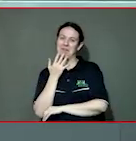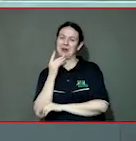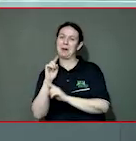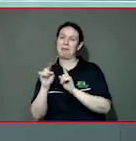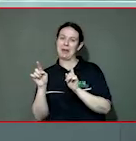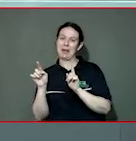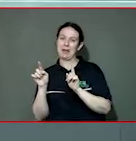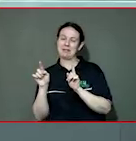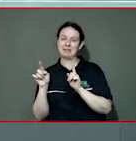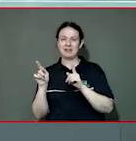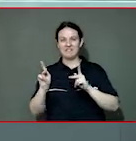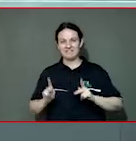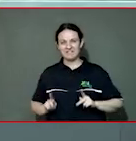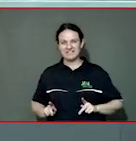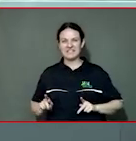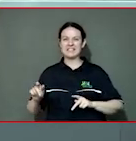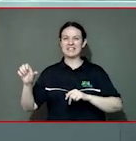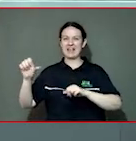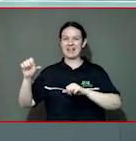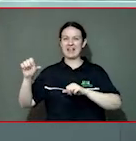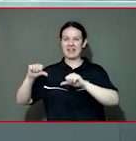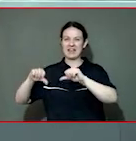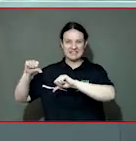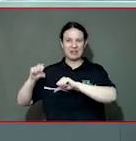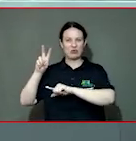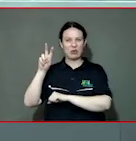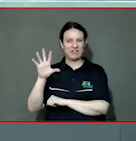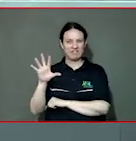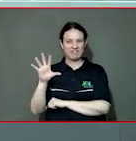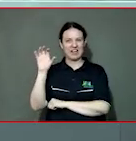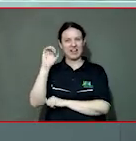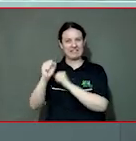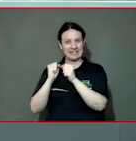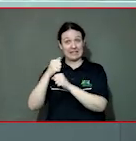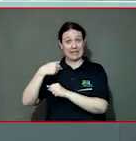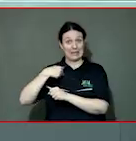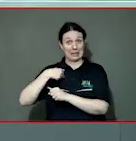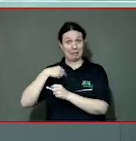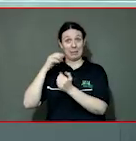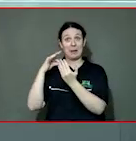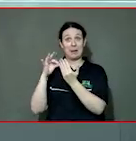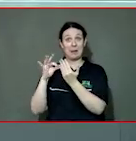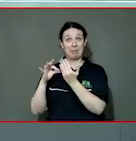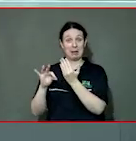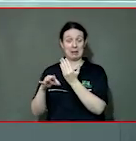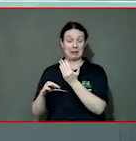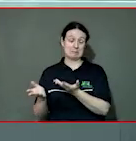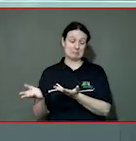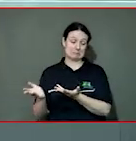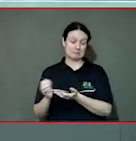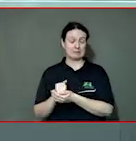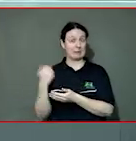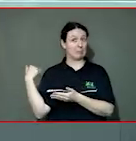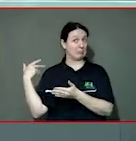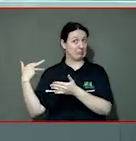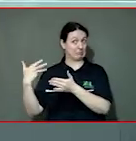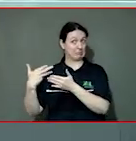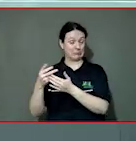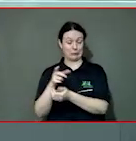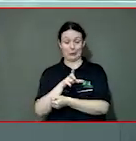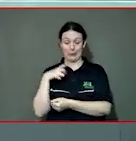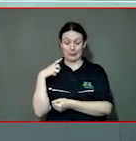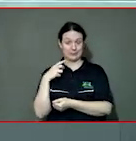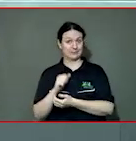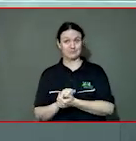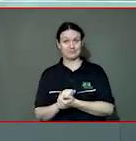physical science, physics papers now for 25 years already. So it's a long time.